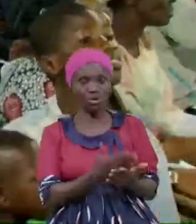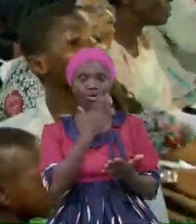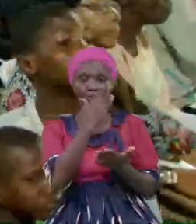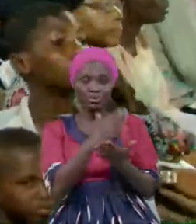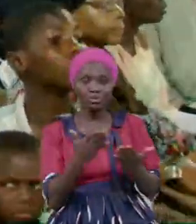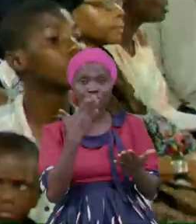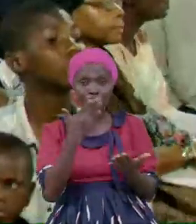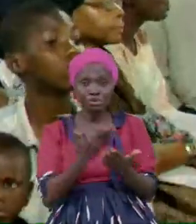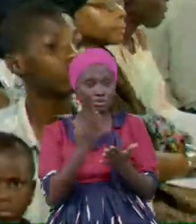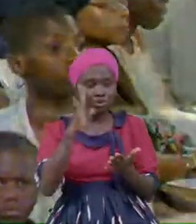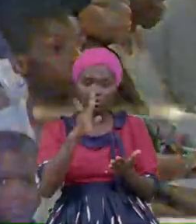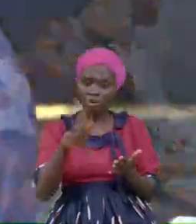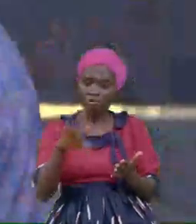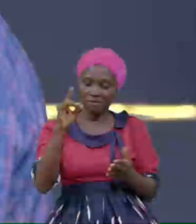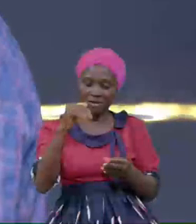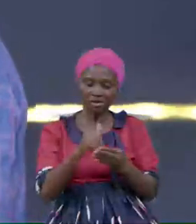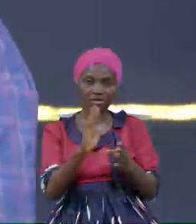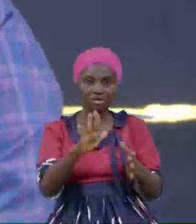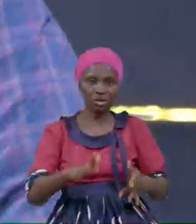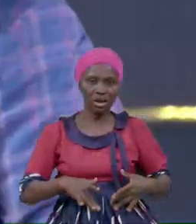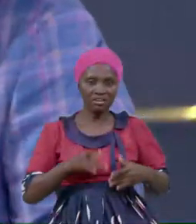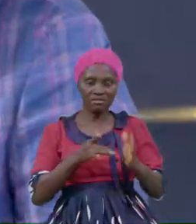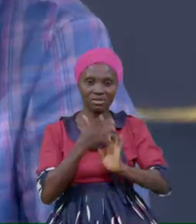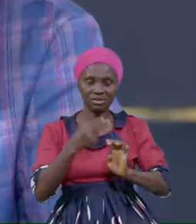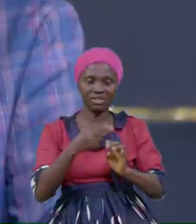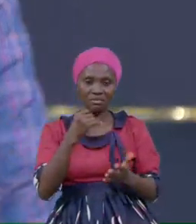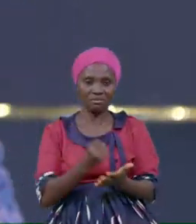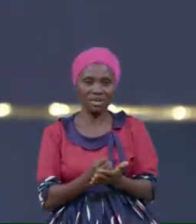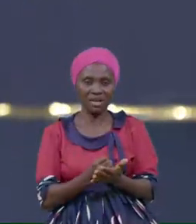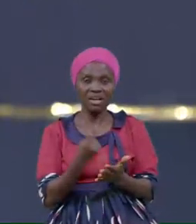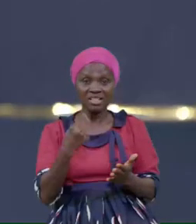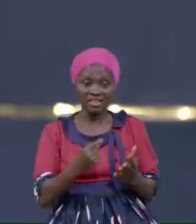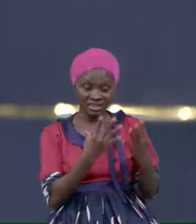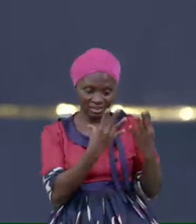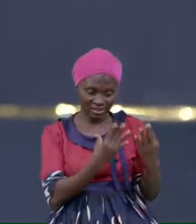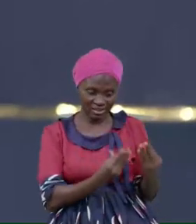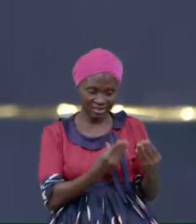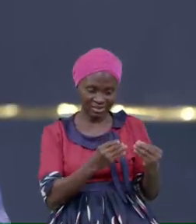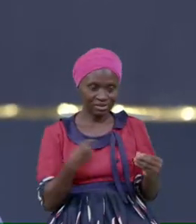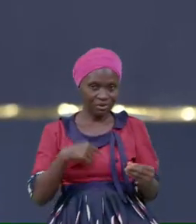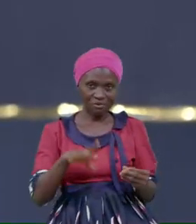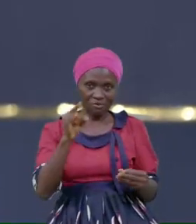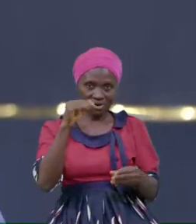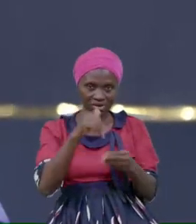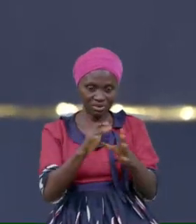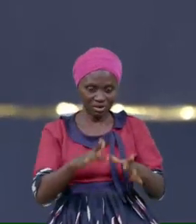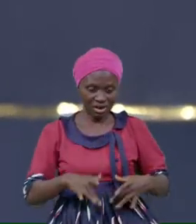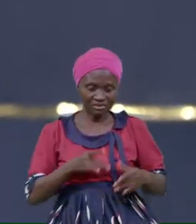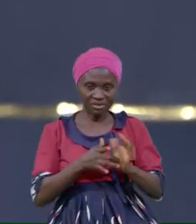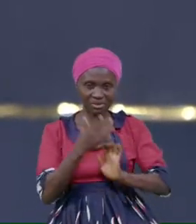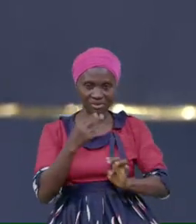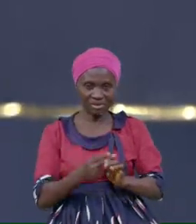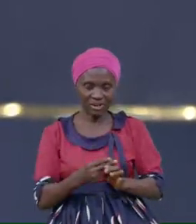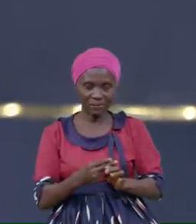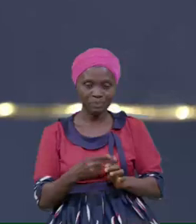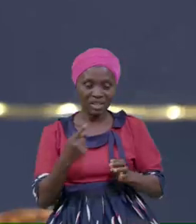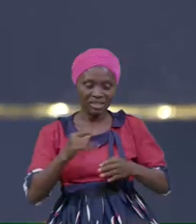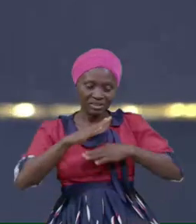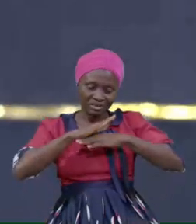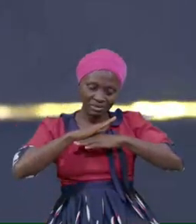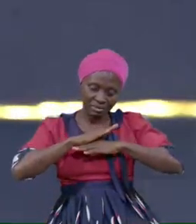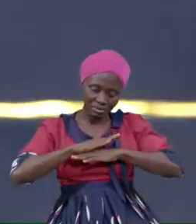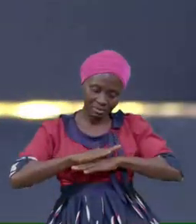The gentleness will see in your life. The restfulness will see in your life.